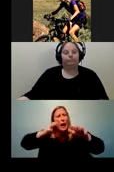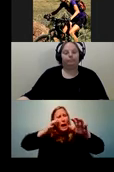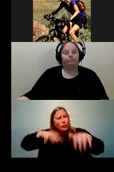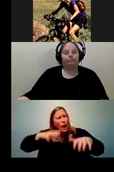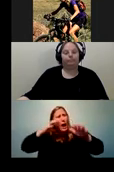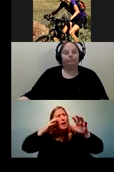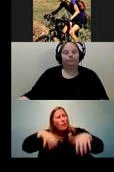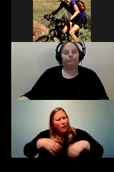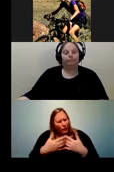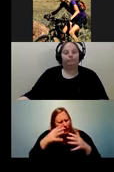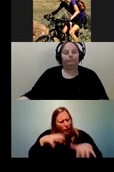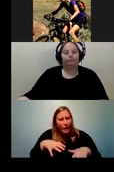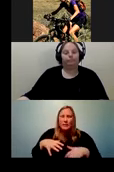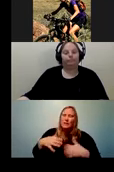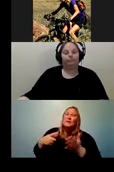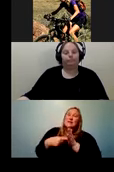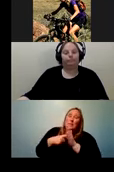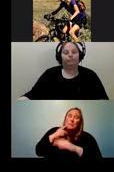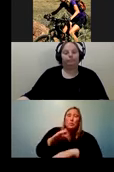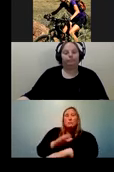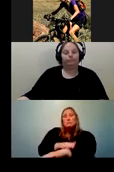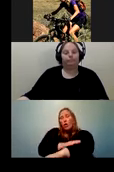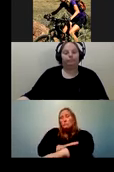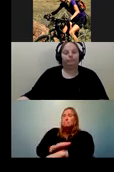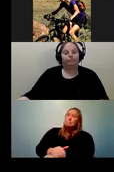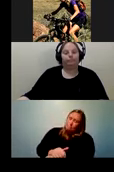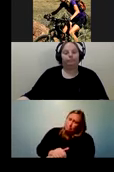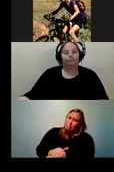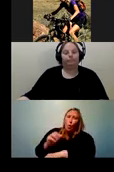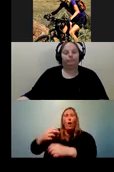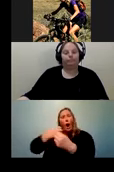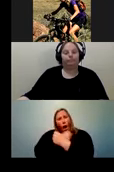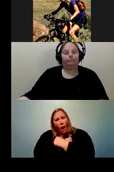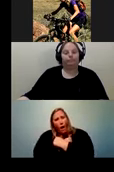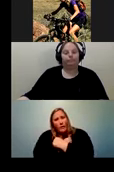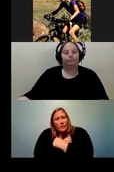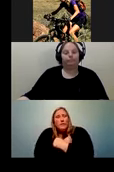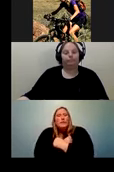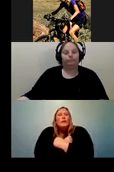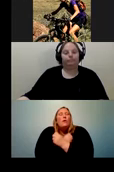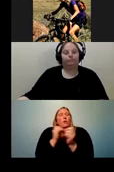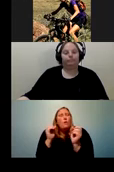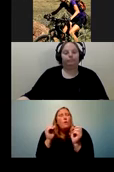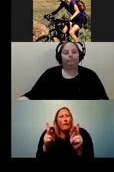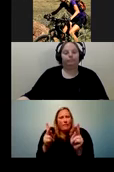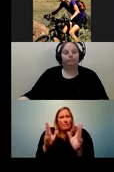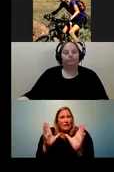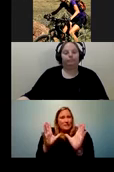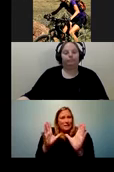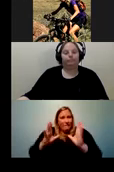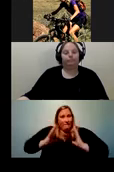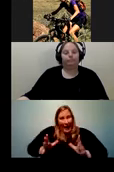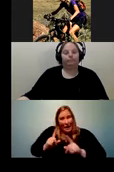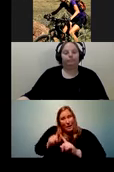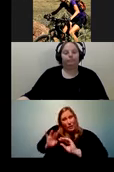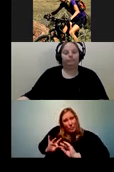arm, or some clients want a hug or whatever. All of that everybody needs to be clear on what the